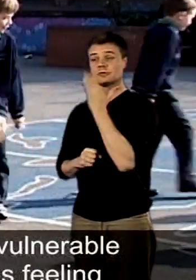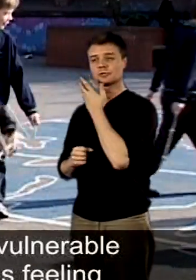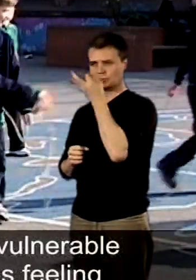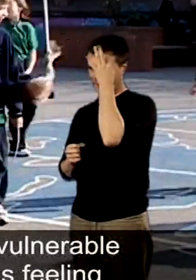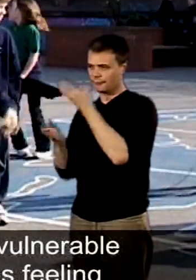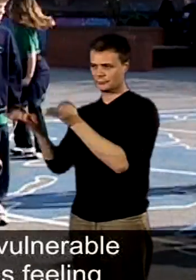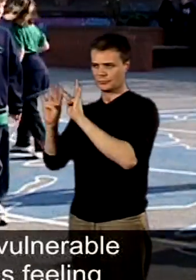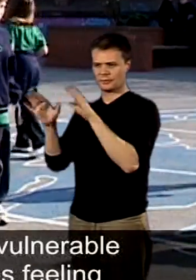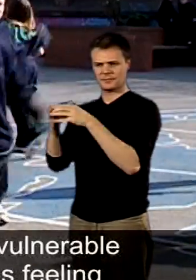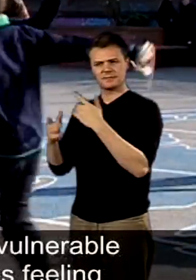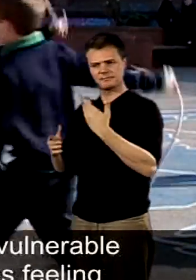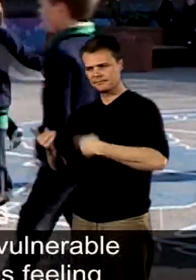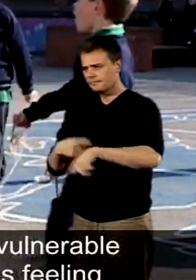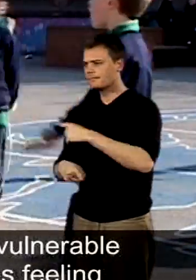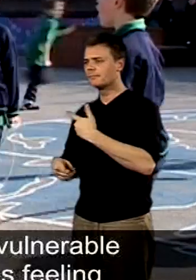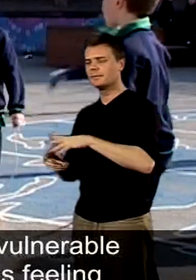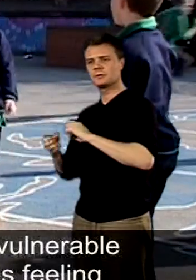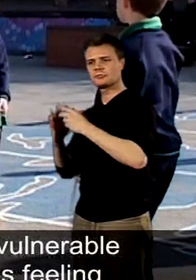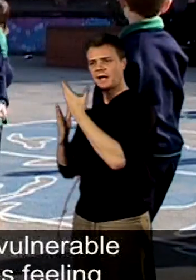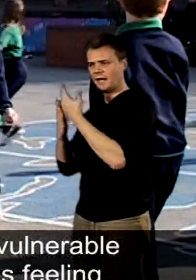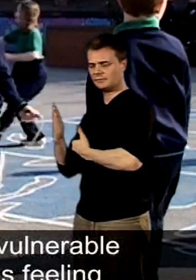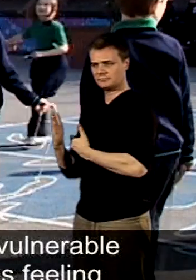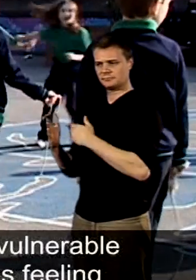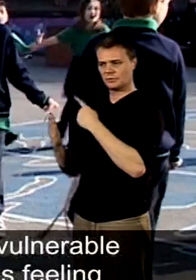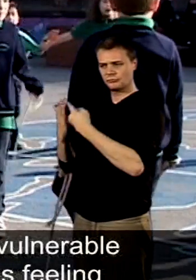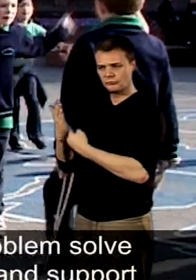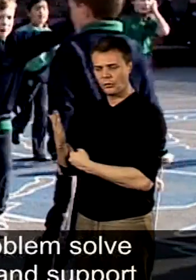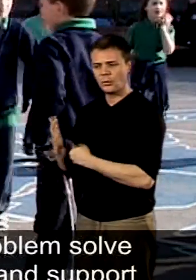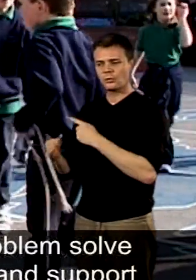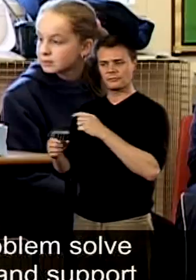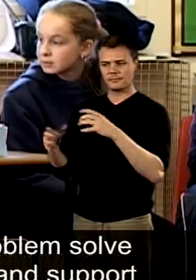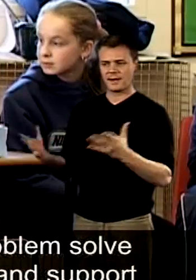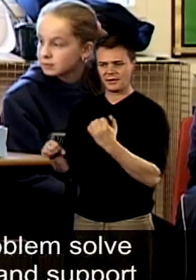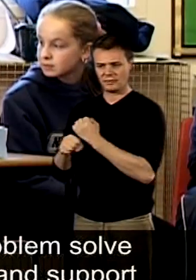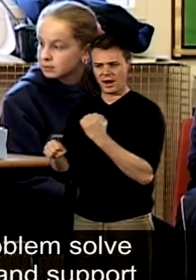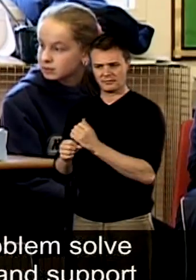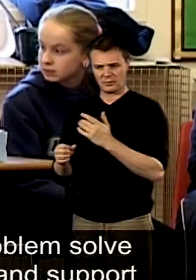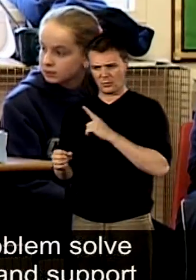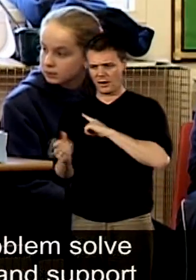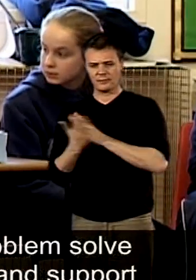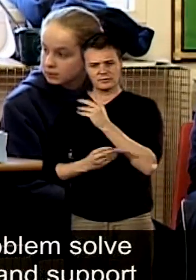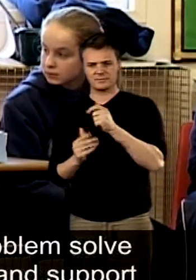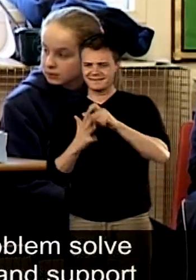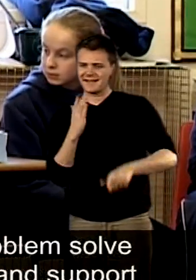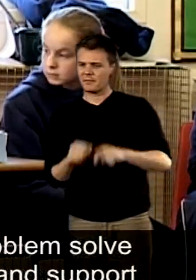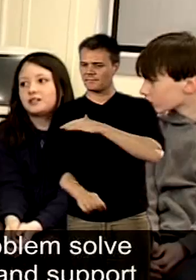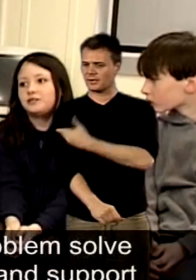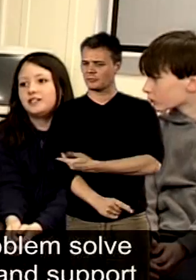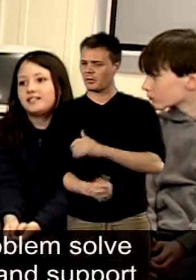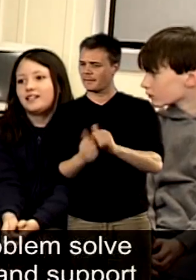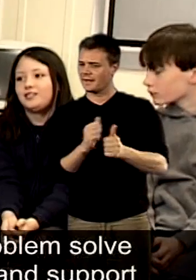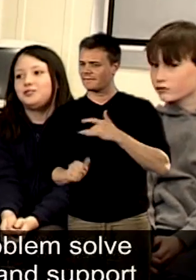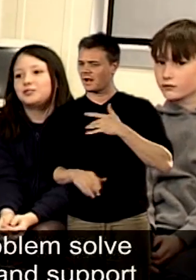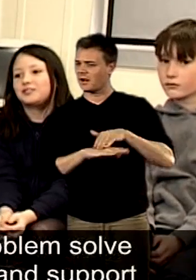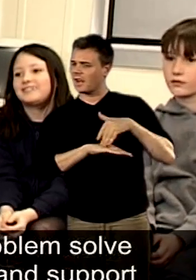rules in response to concerns that vulnerable and disabled peers were sometimes feeling left out. Pupils are supported to problem-solve